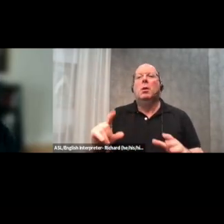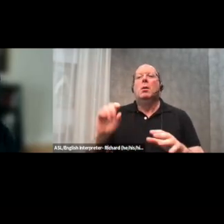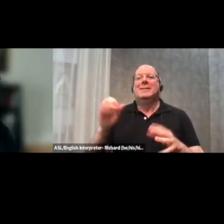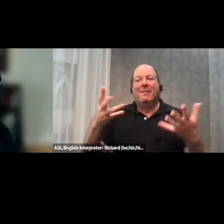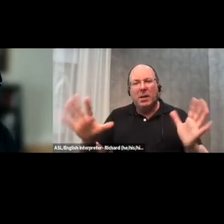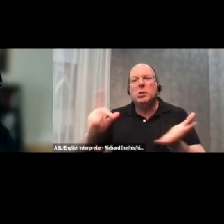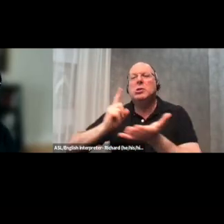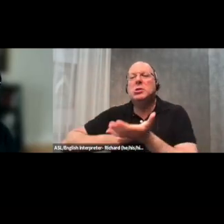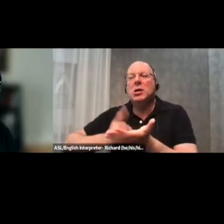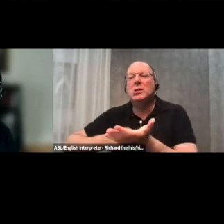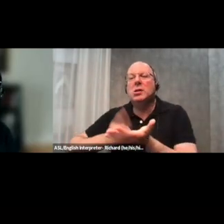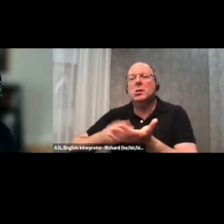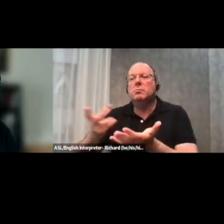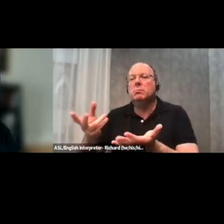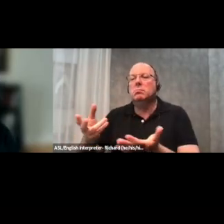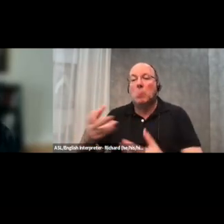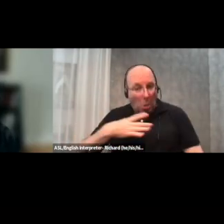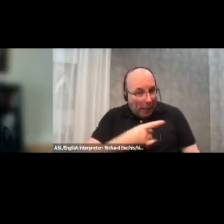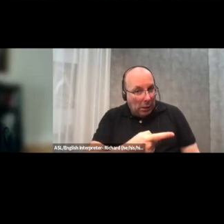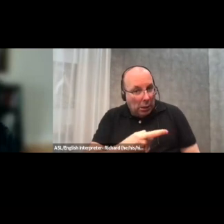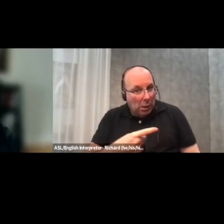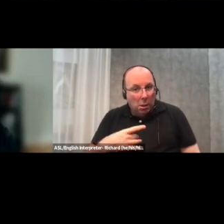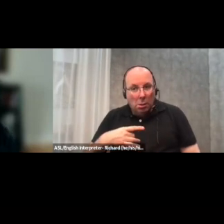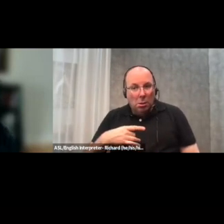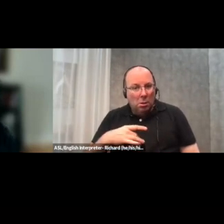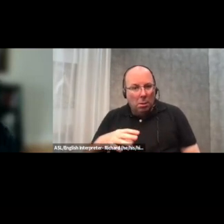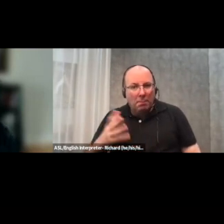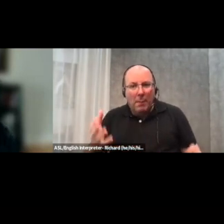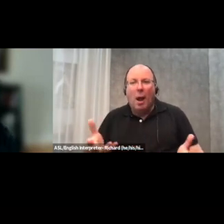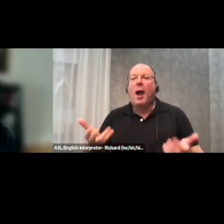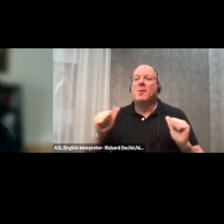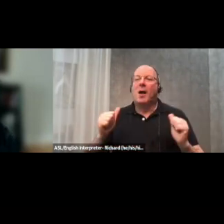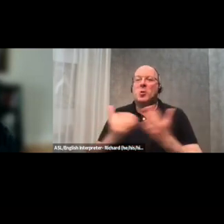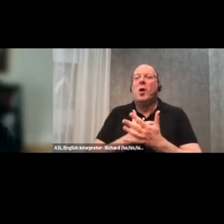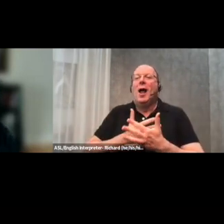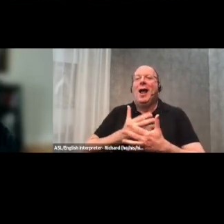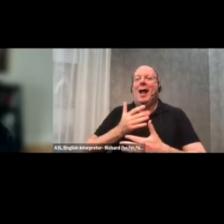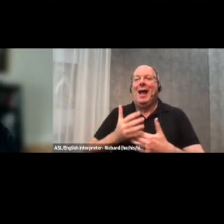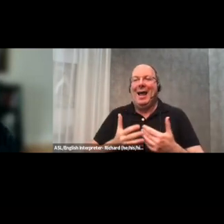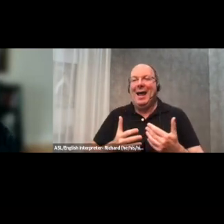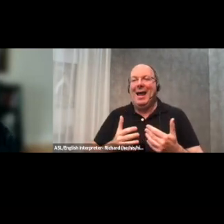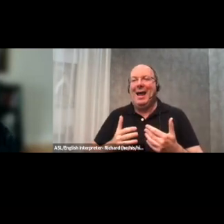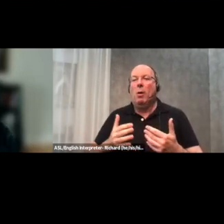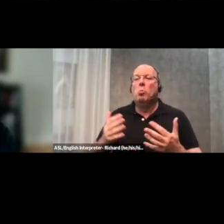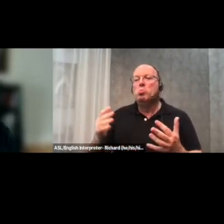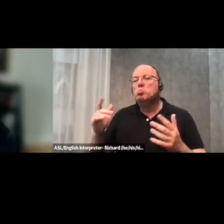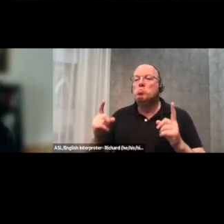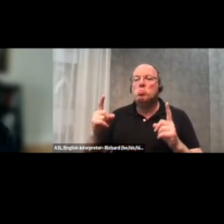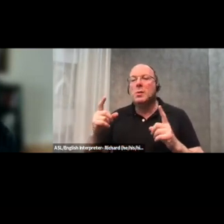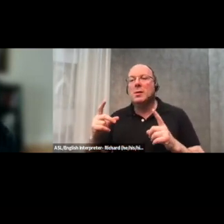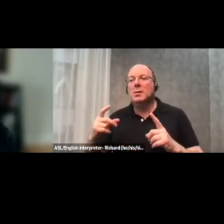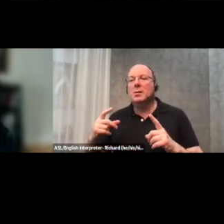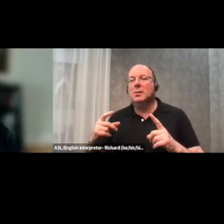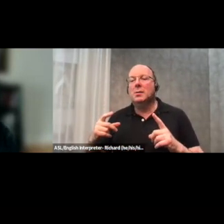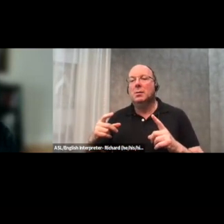sex about what we liked and disliked, because maybe we tried something new and we want to see if you liked